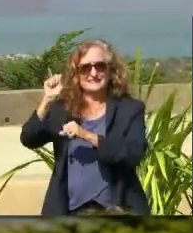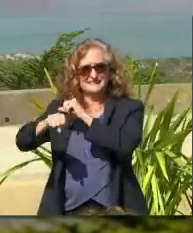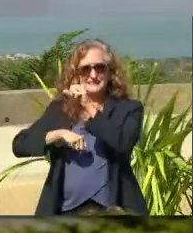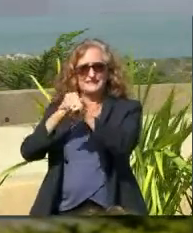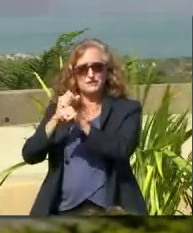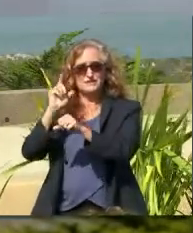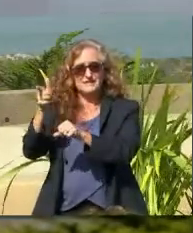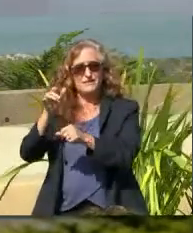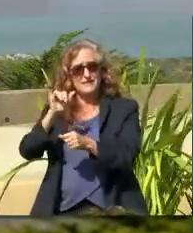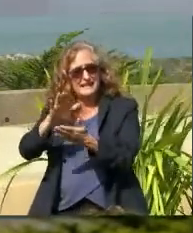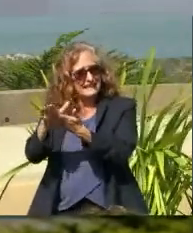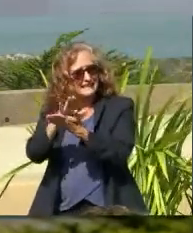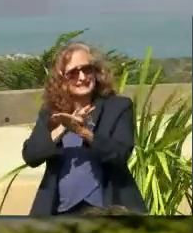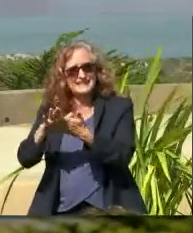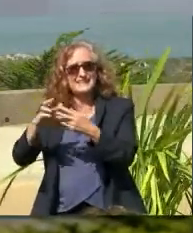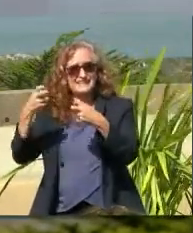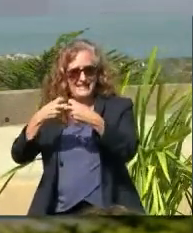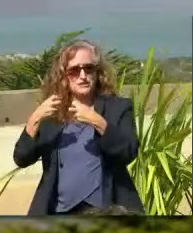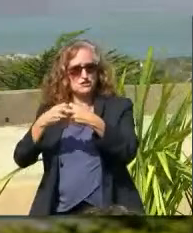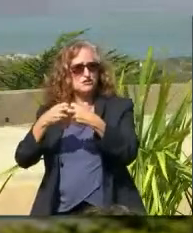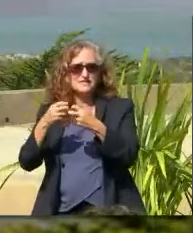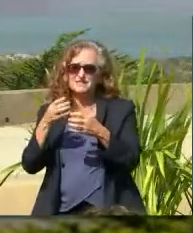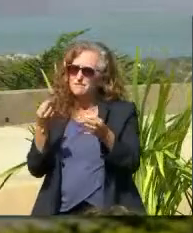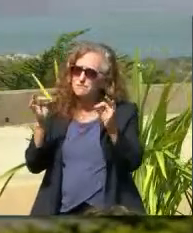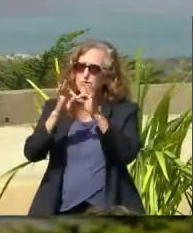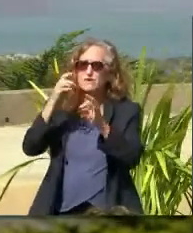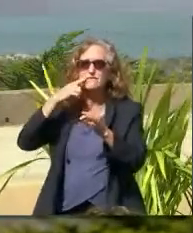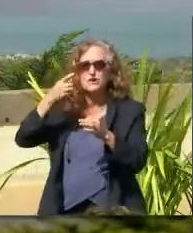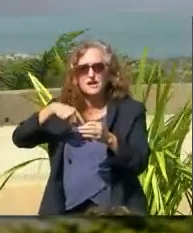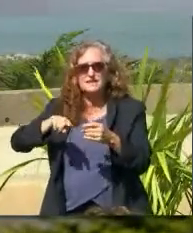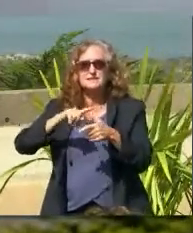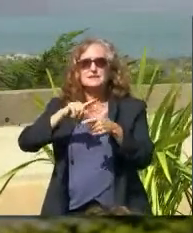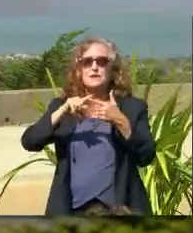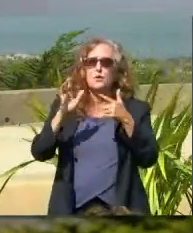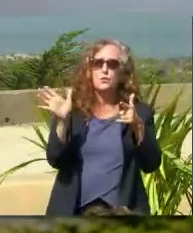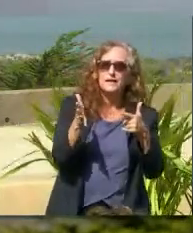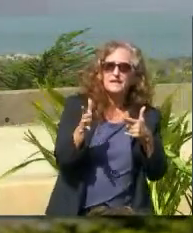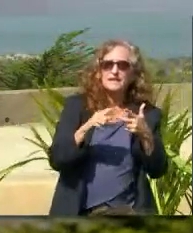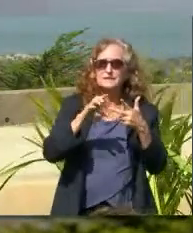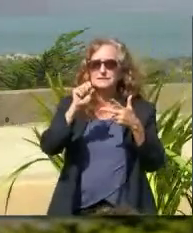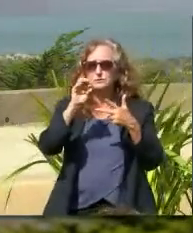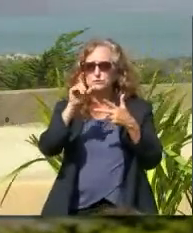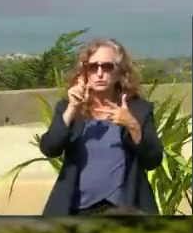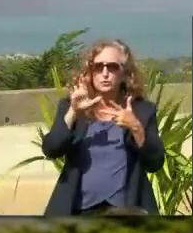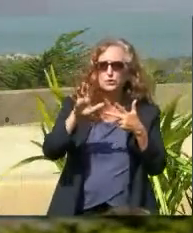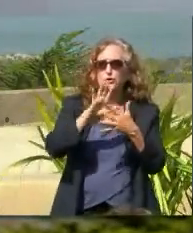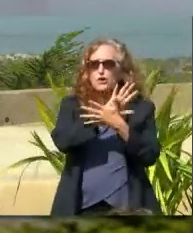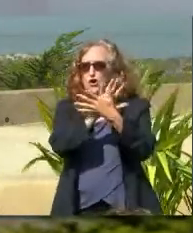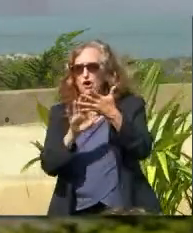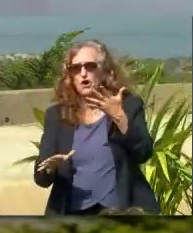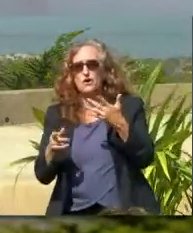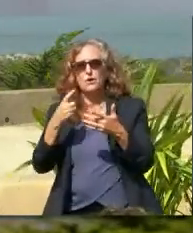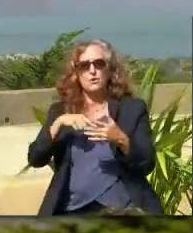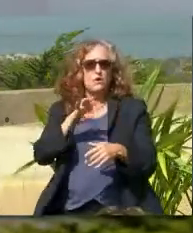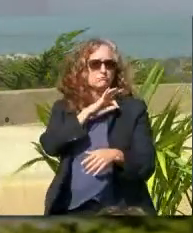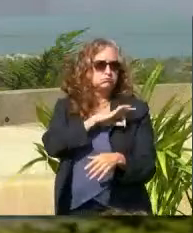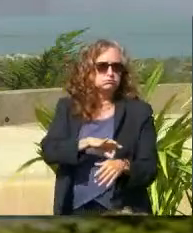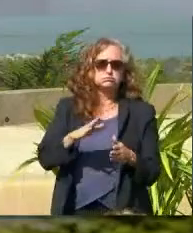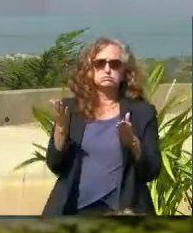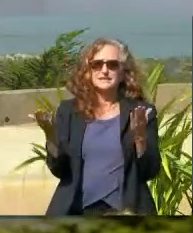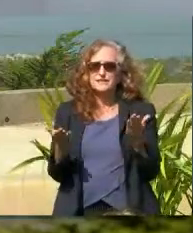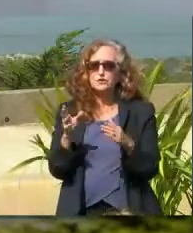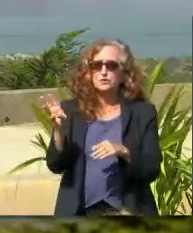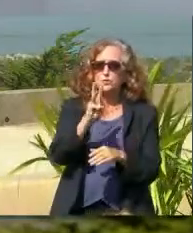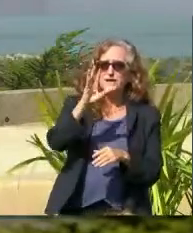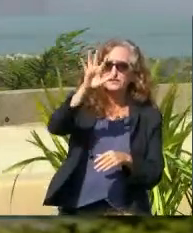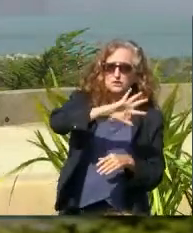the backbone of all of the alternatives that we're bringing forward, be it wind, solar, and other technologies. We have that advantage here on the West Coast. We're very